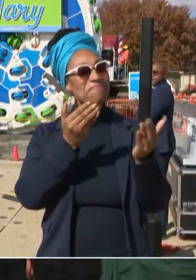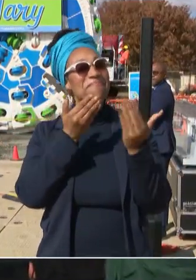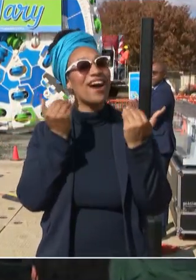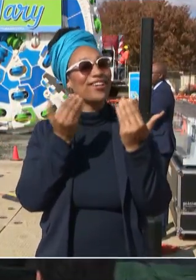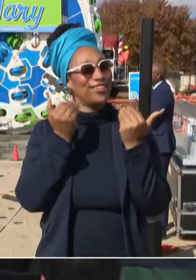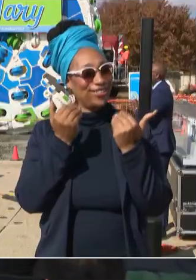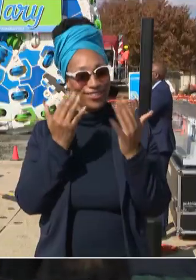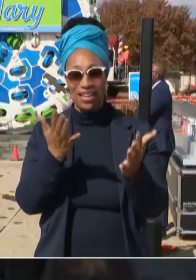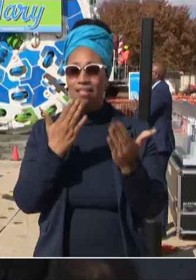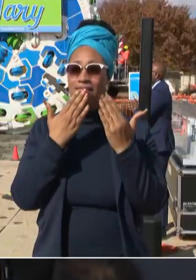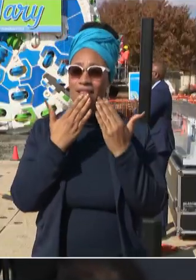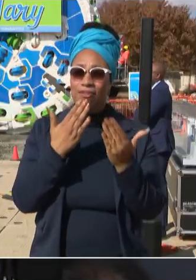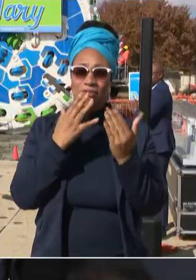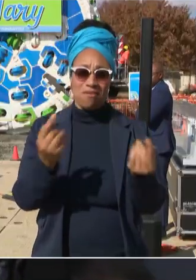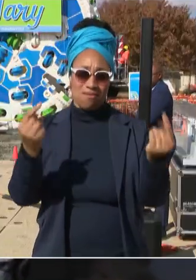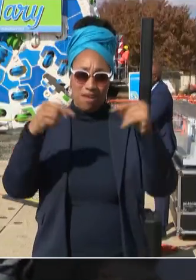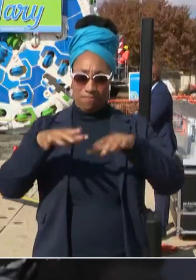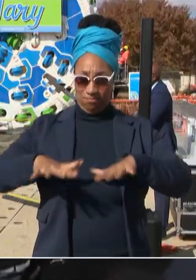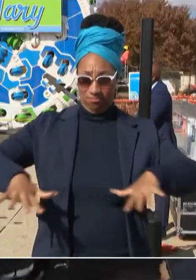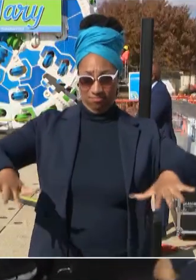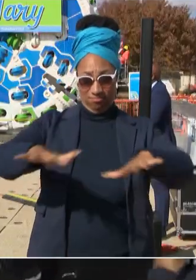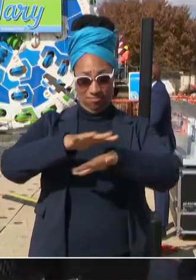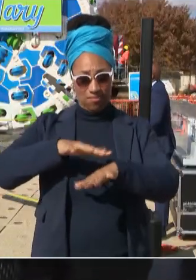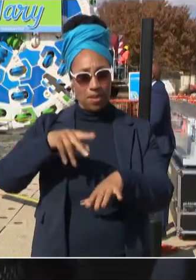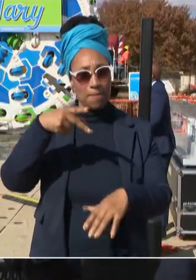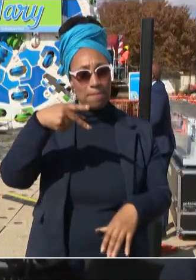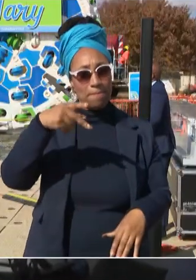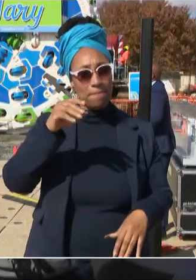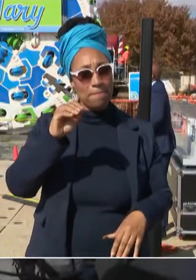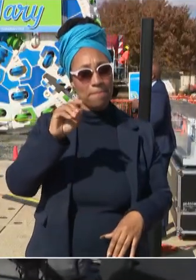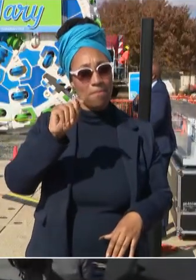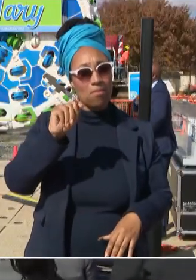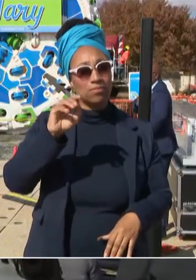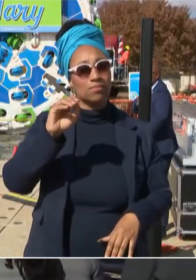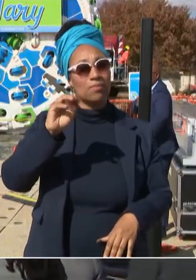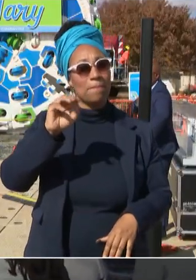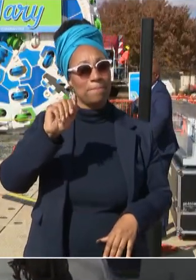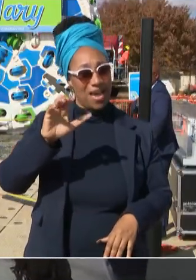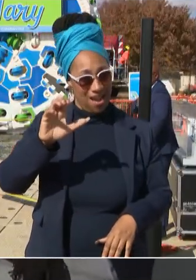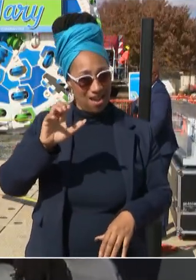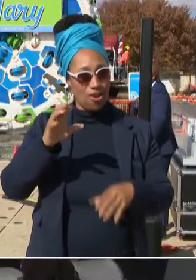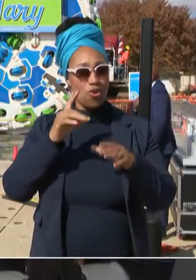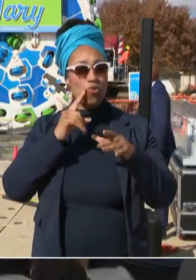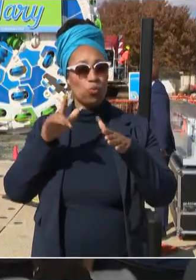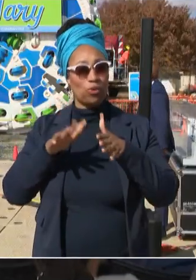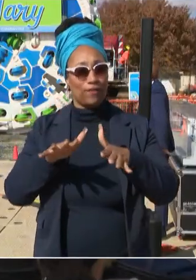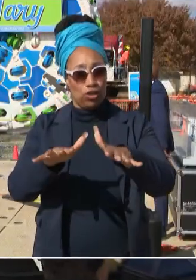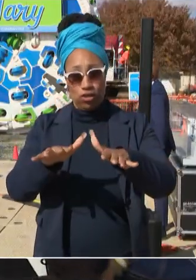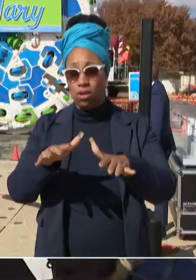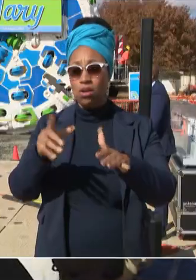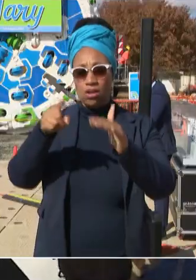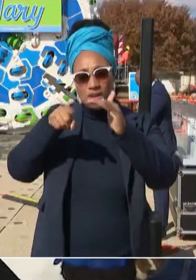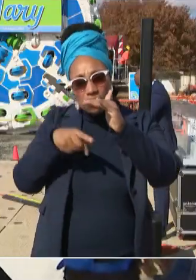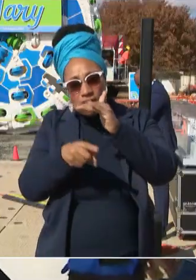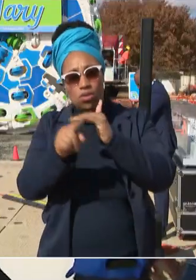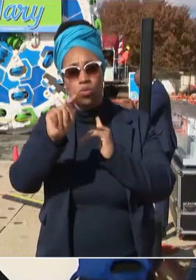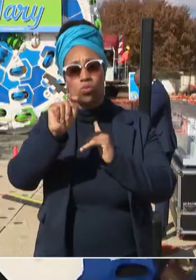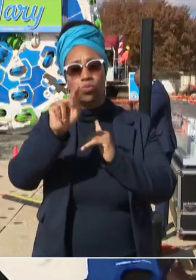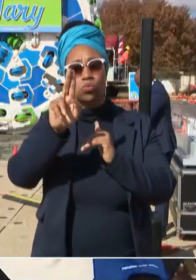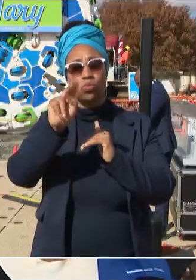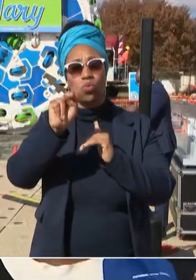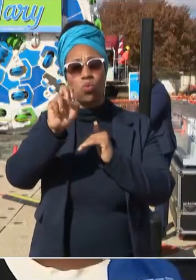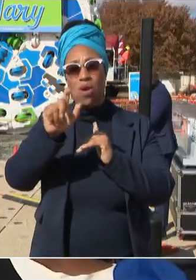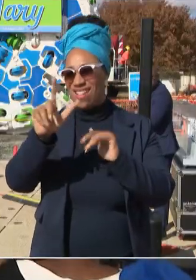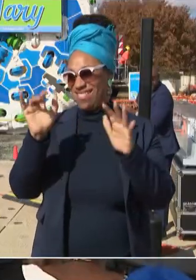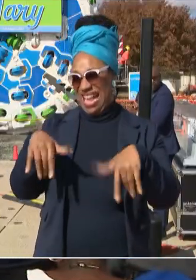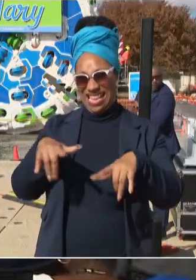for the Potomac River Tunnel christening ceremony. I am Kirsten Williams. I'm the Chief Administrative Officer